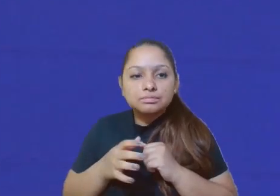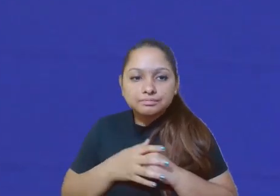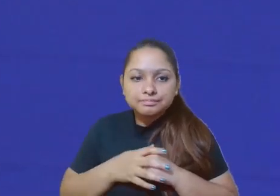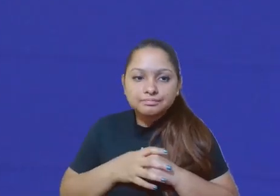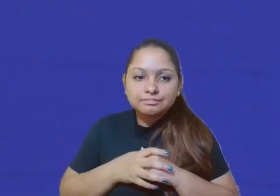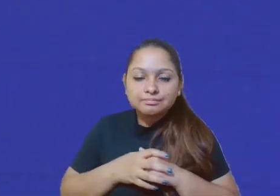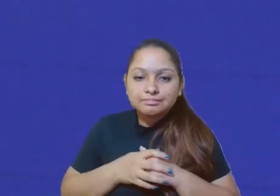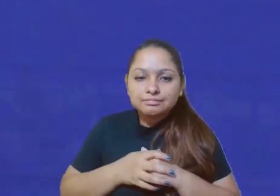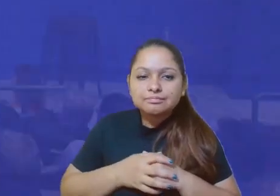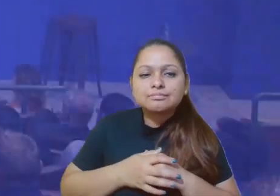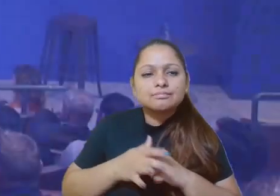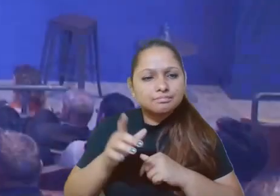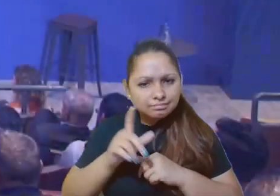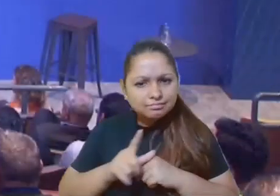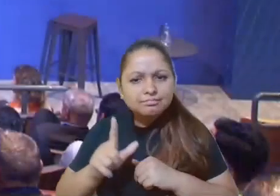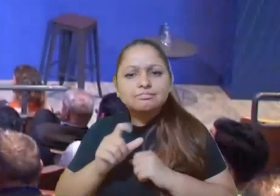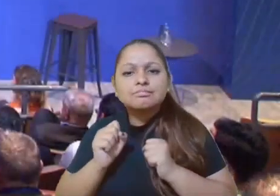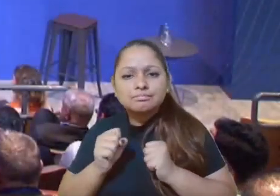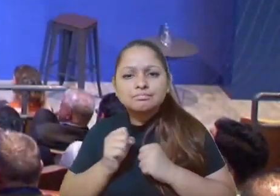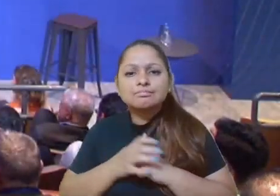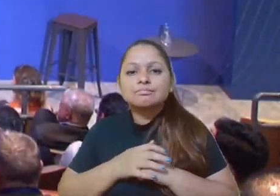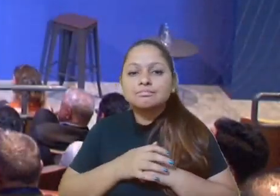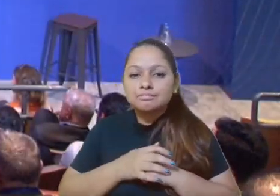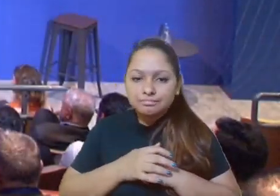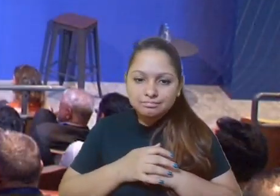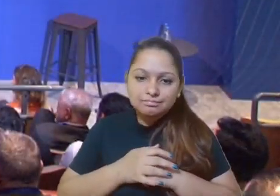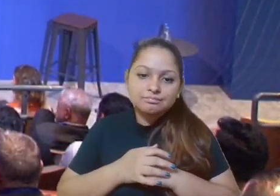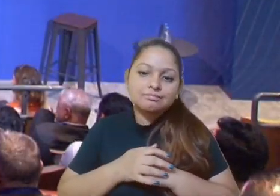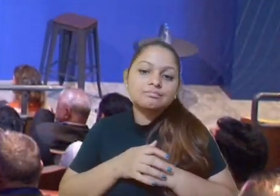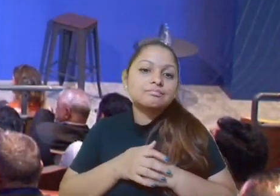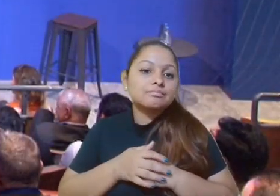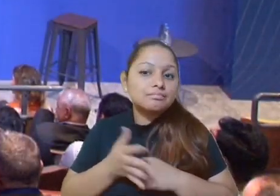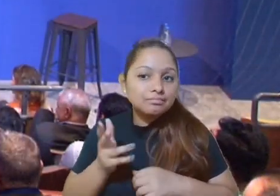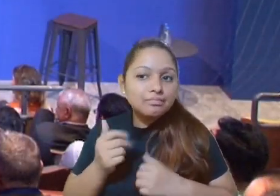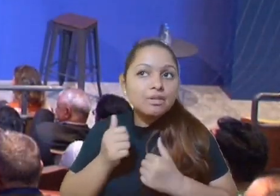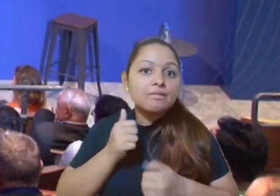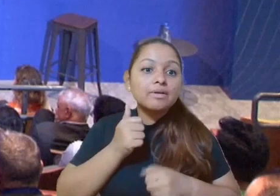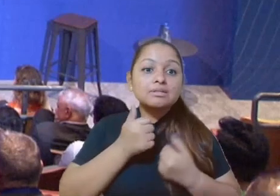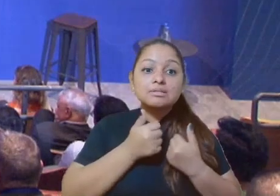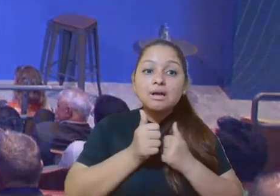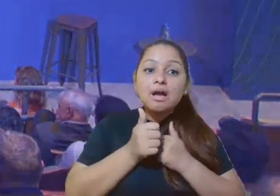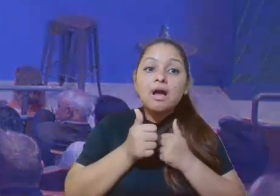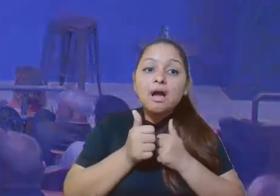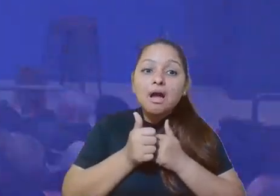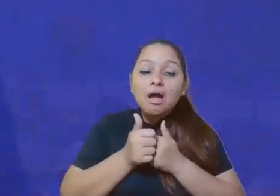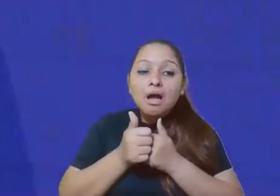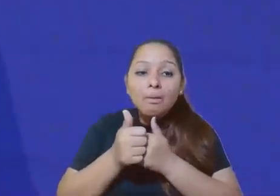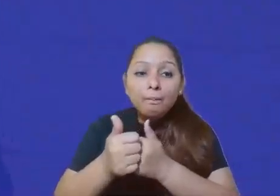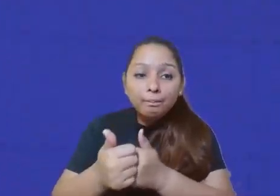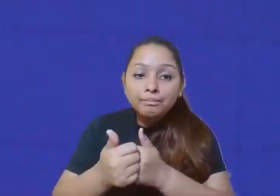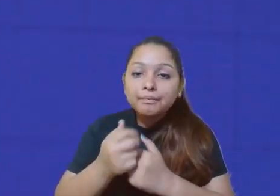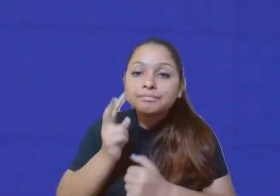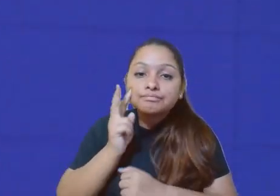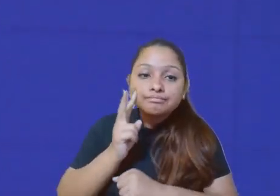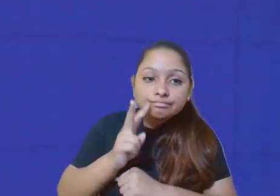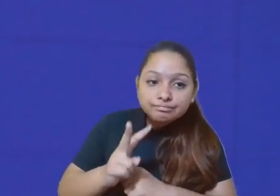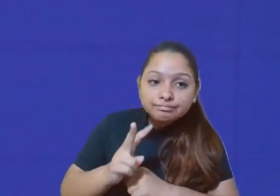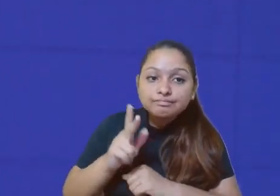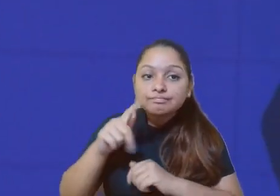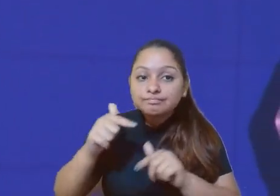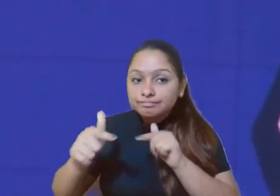If you prove the value, and obviously we want to follow your work, we will analyze the possibility